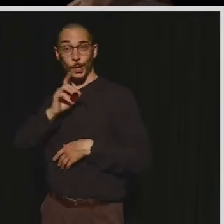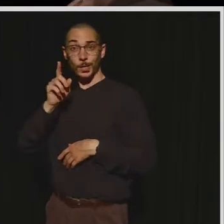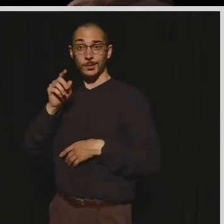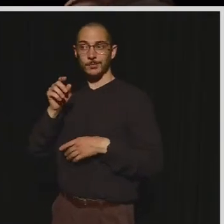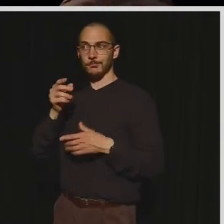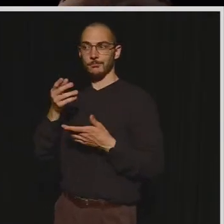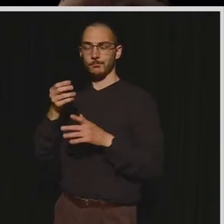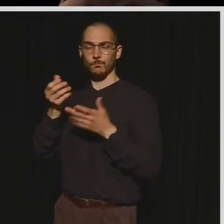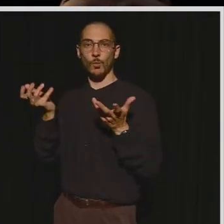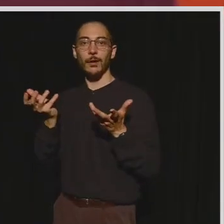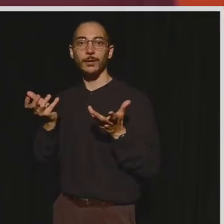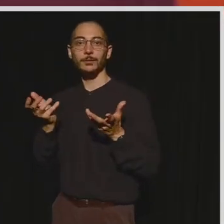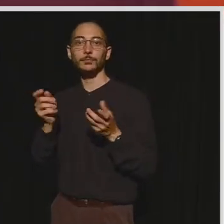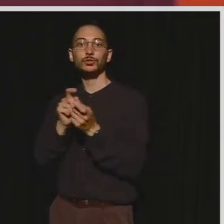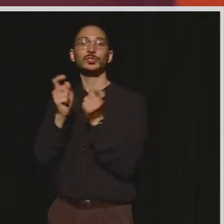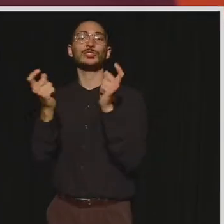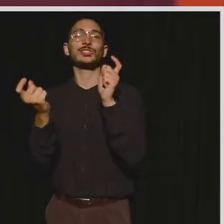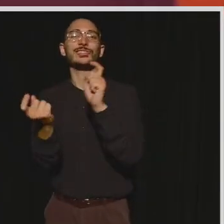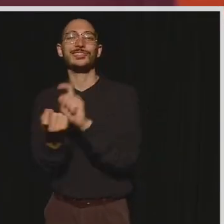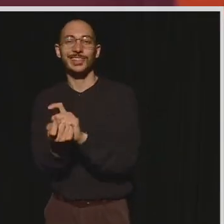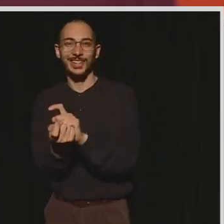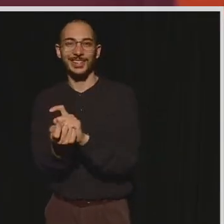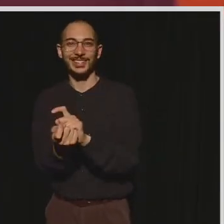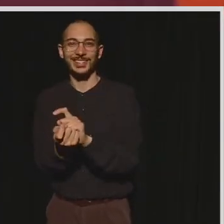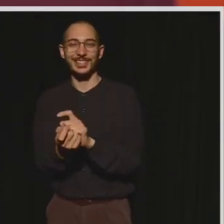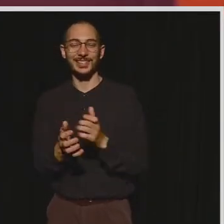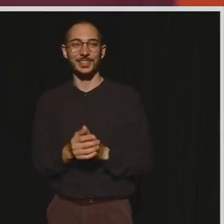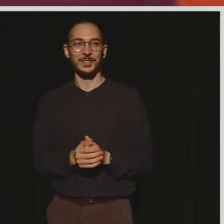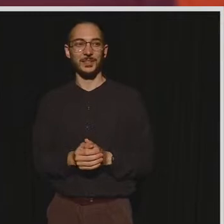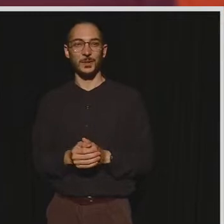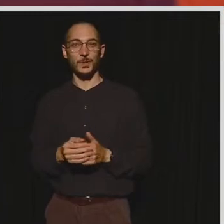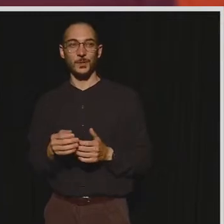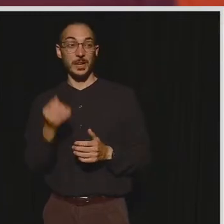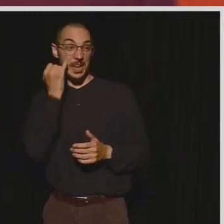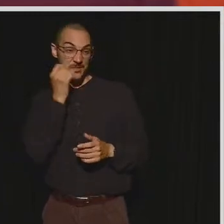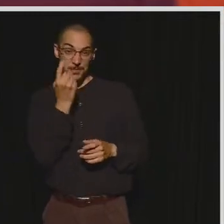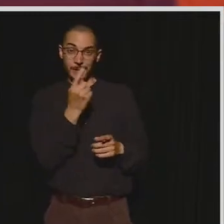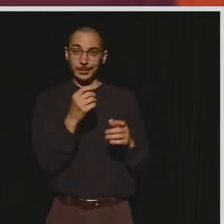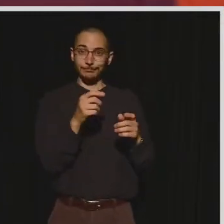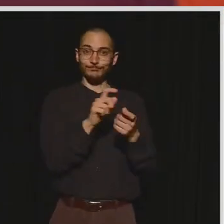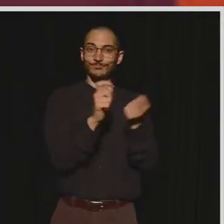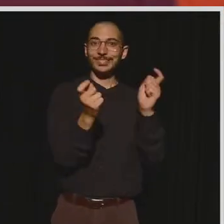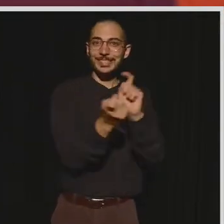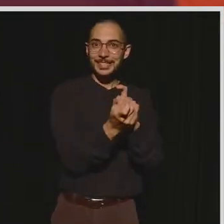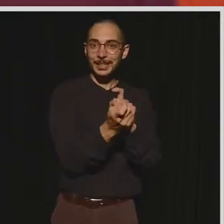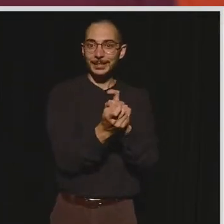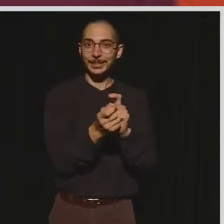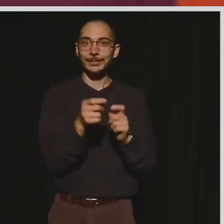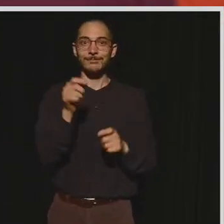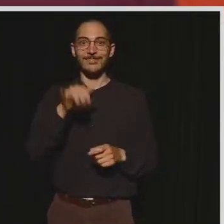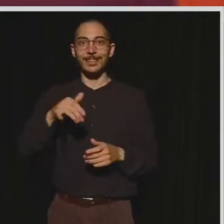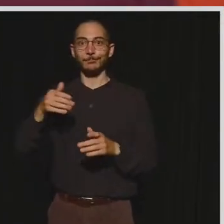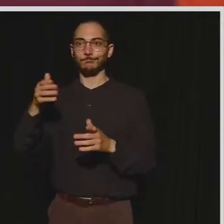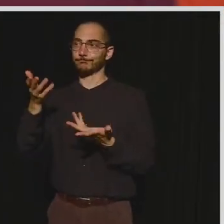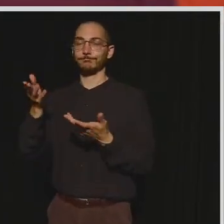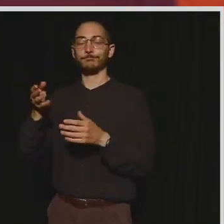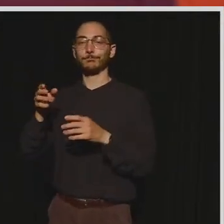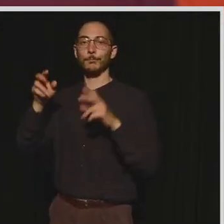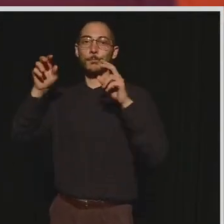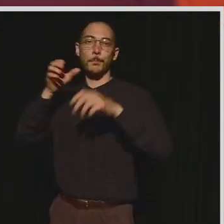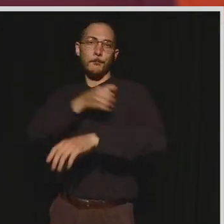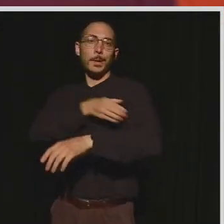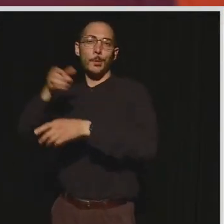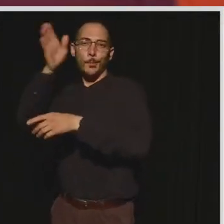And we can affect. God is, change is malleable. And